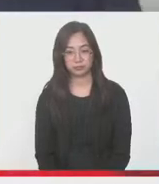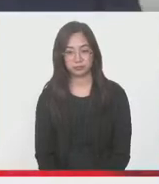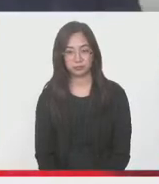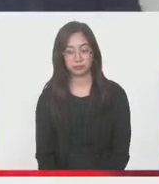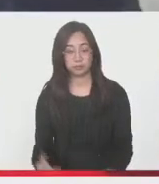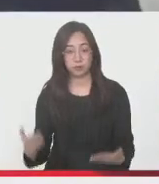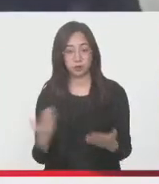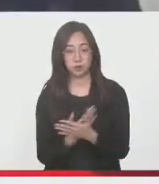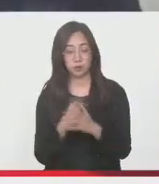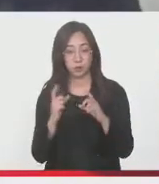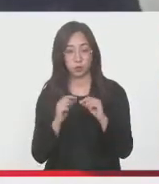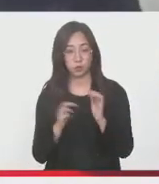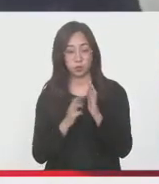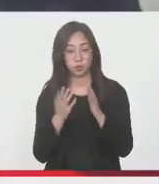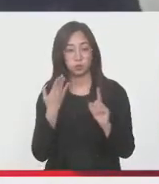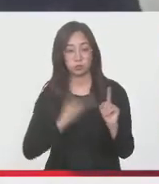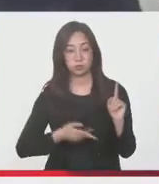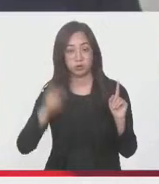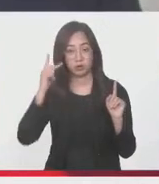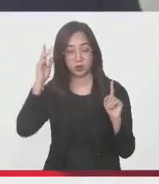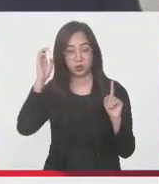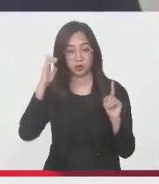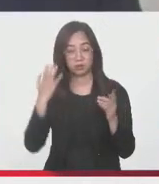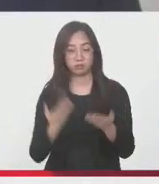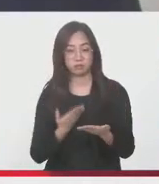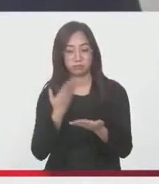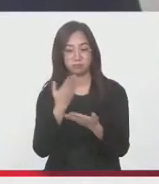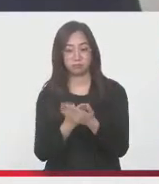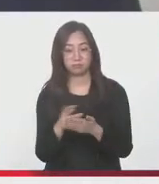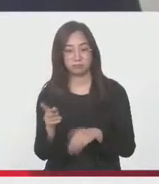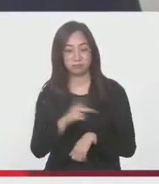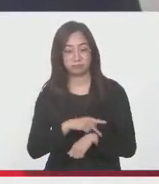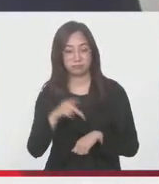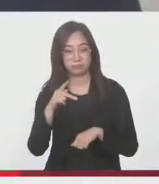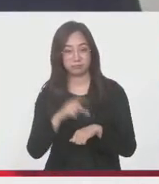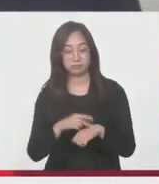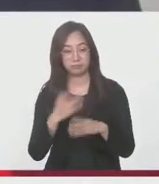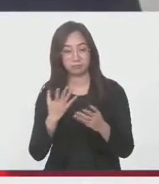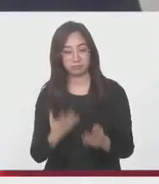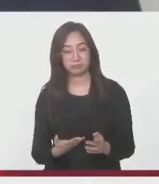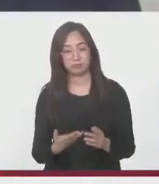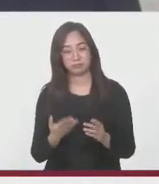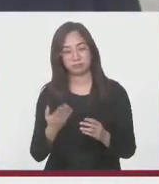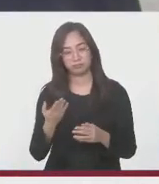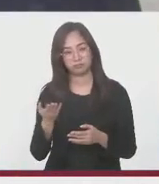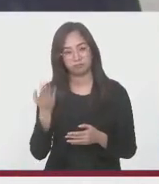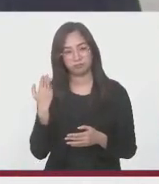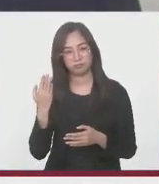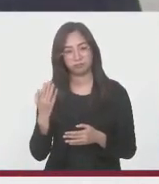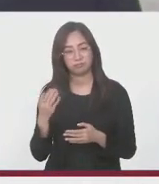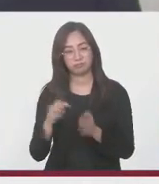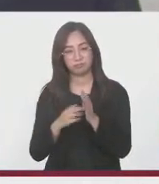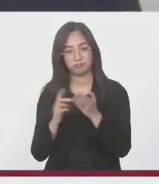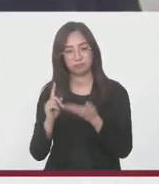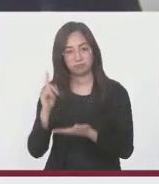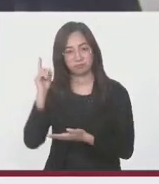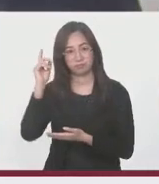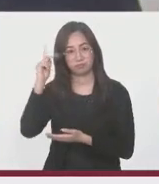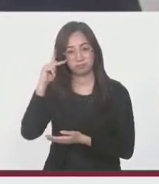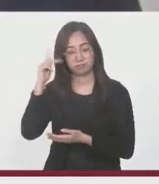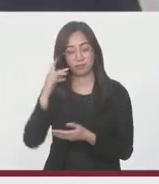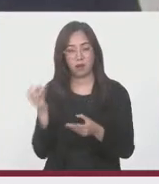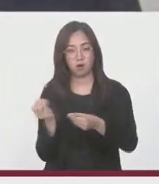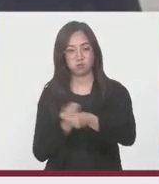The new Japanese ambassador Kazuya Endo has arrived in the Philippines, assuming the post left by former ambassador Koshikawa